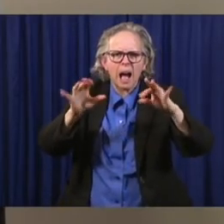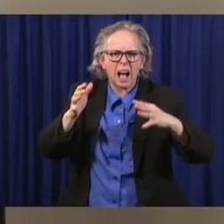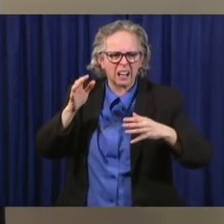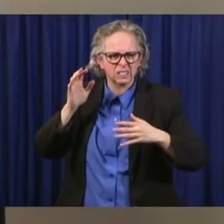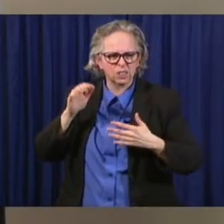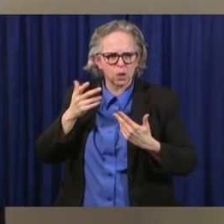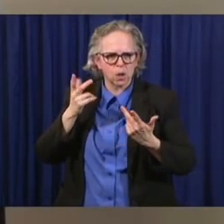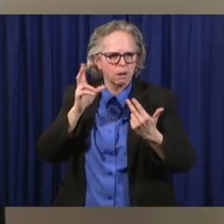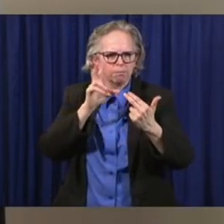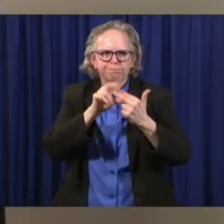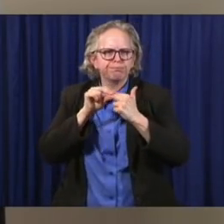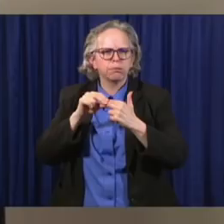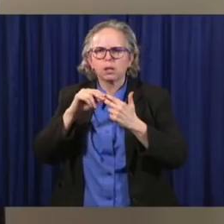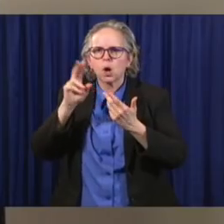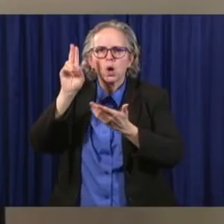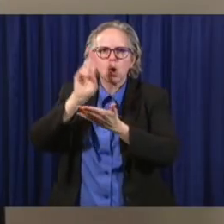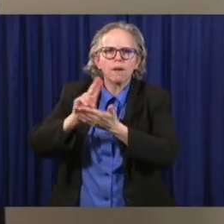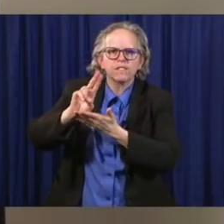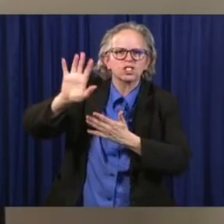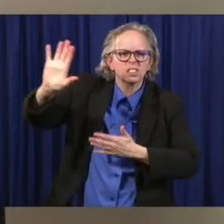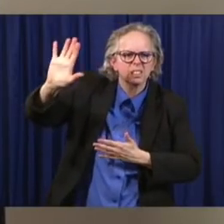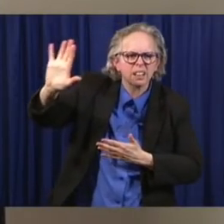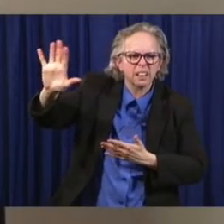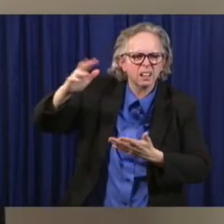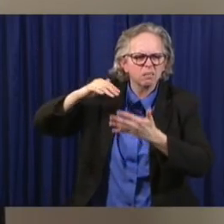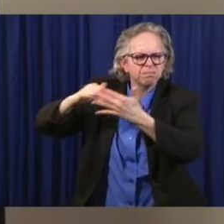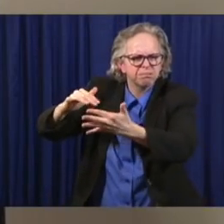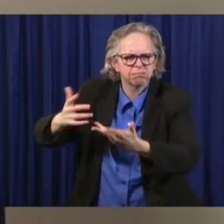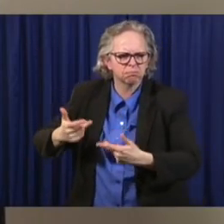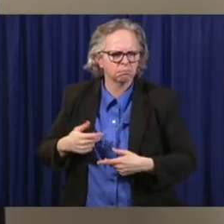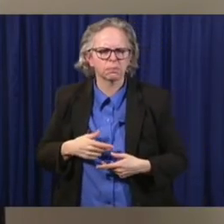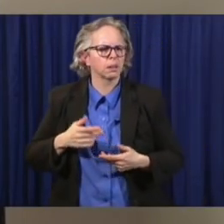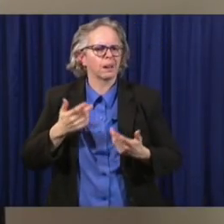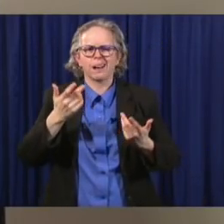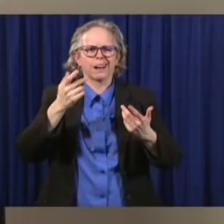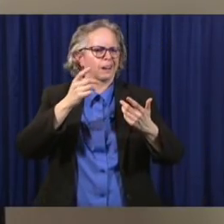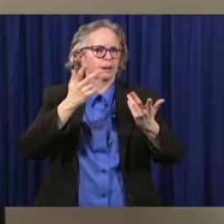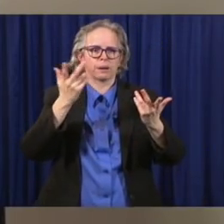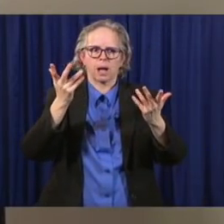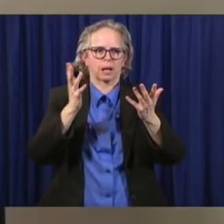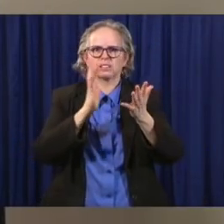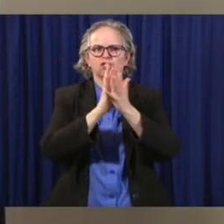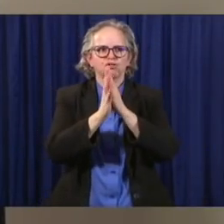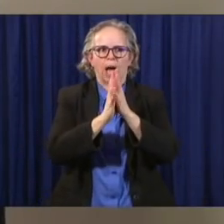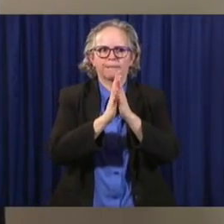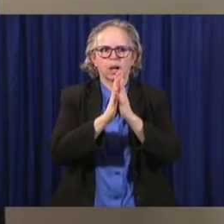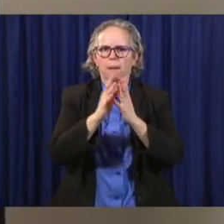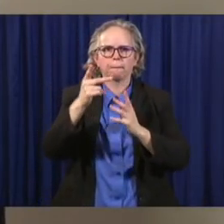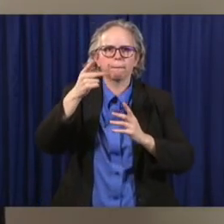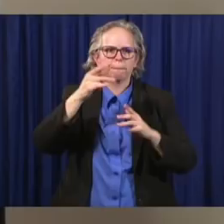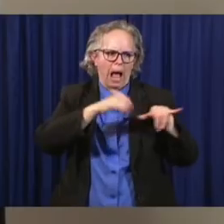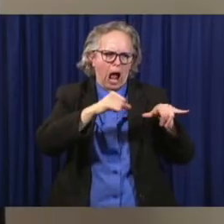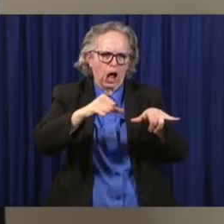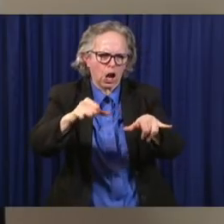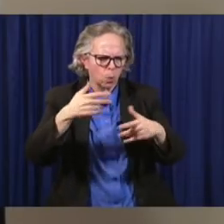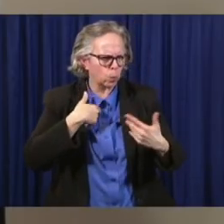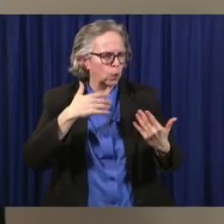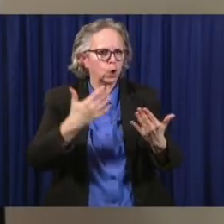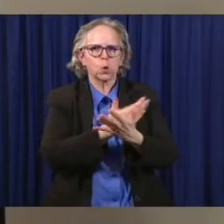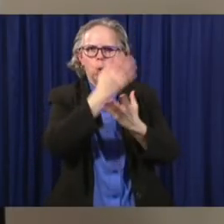watch things like traffic patterns, and we dive into the spread of infectious disease. So those two,